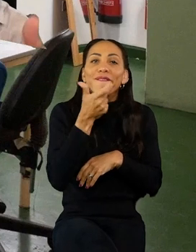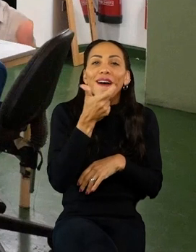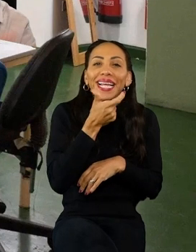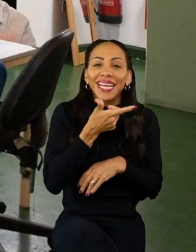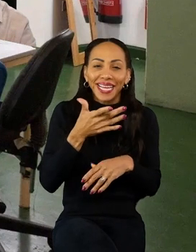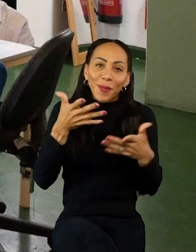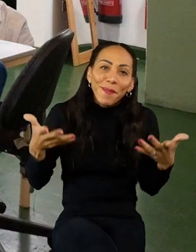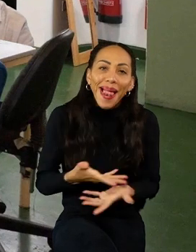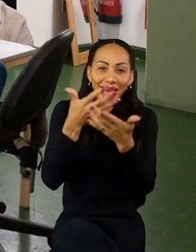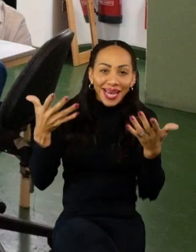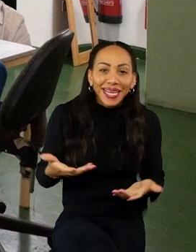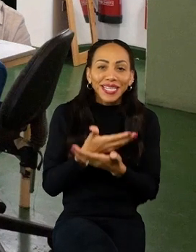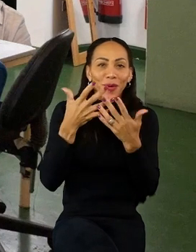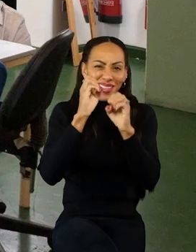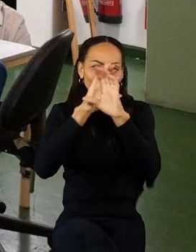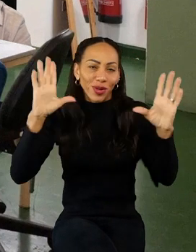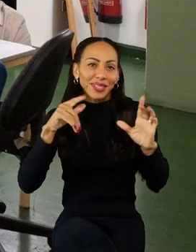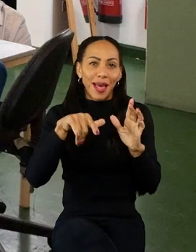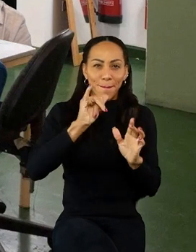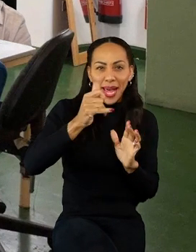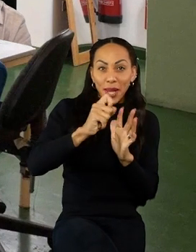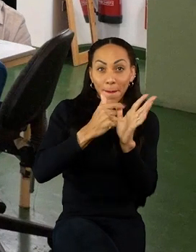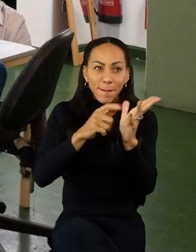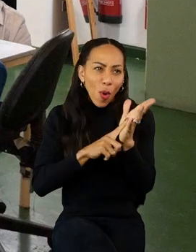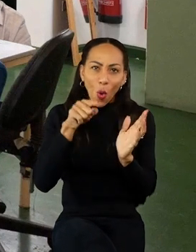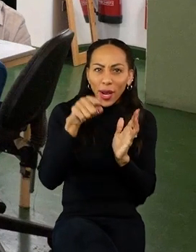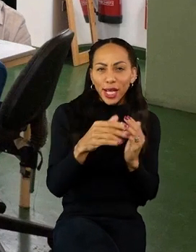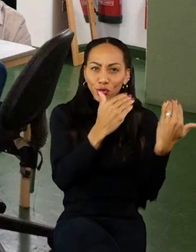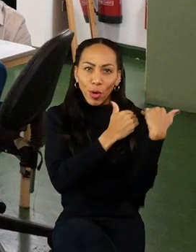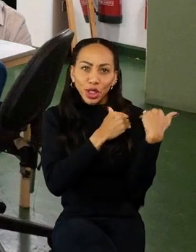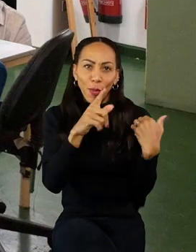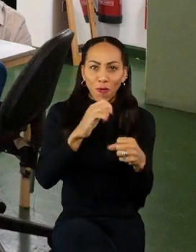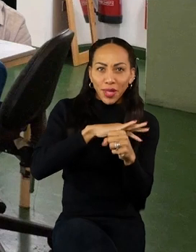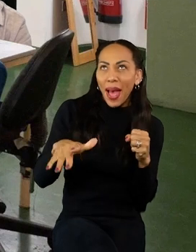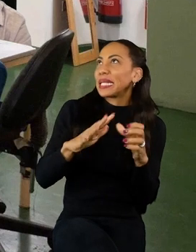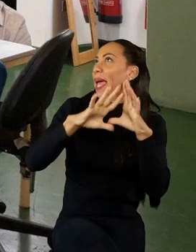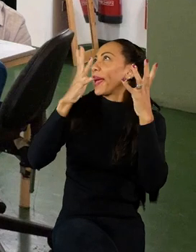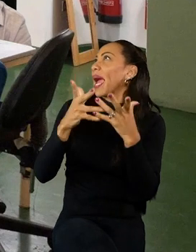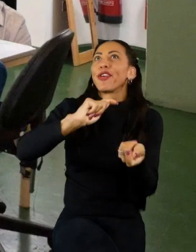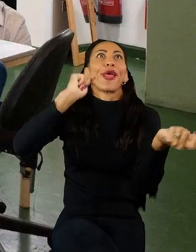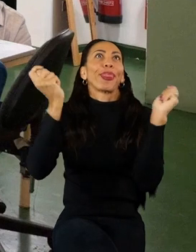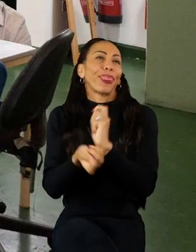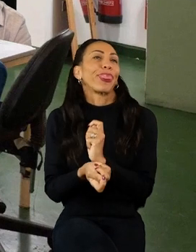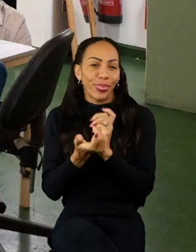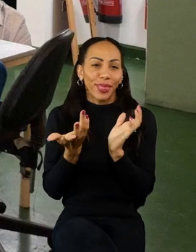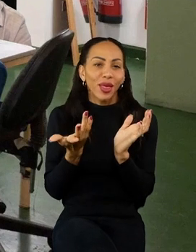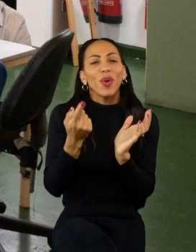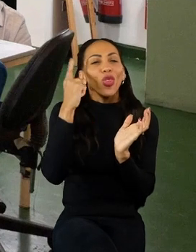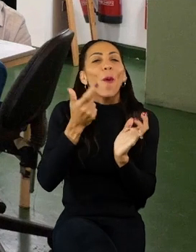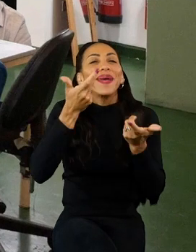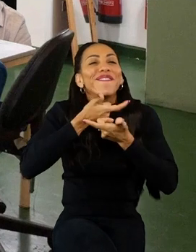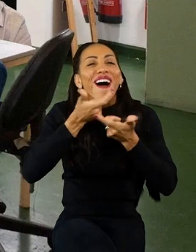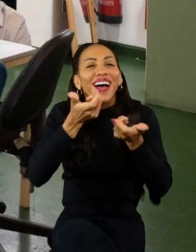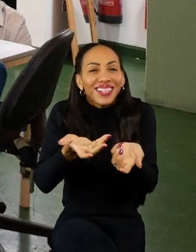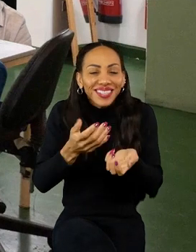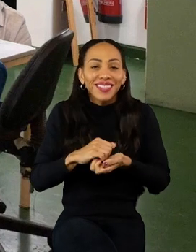played with it with this this idea that maybe Paul was responsible for all this, which we thought would be